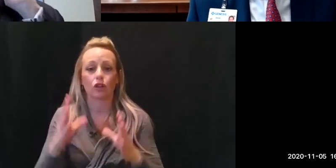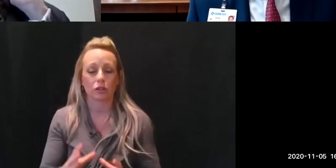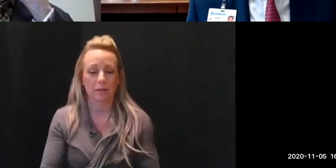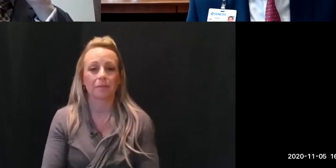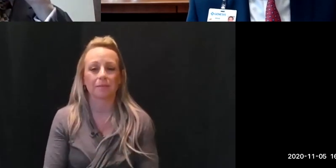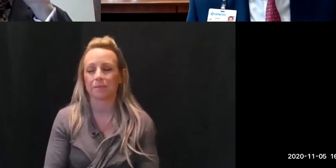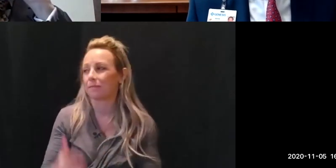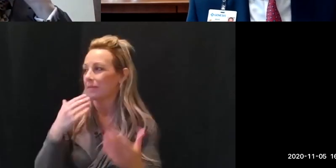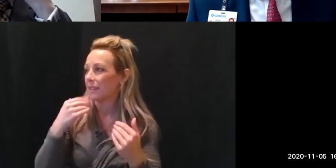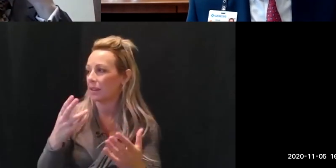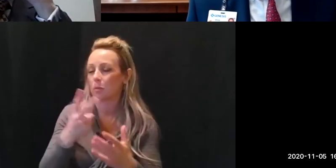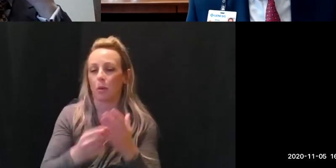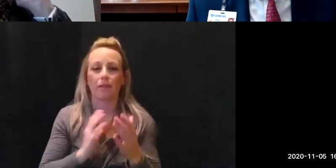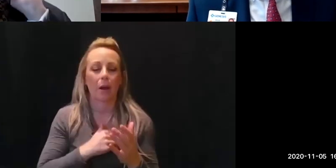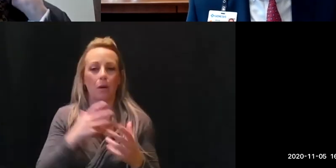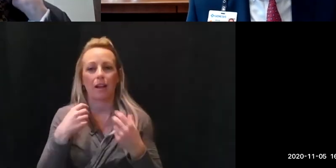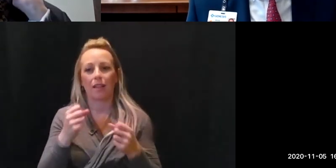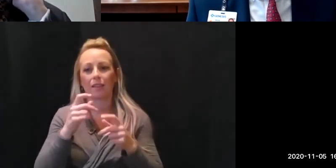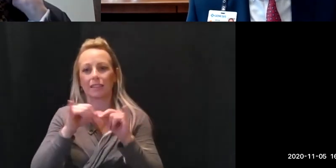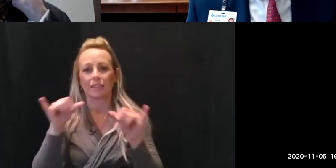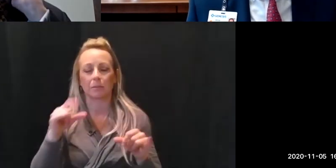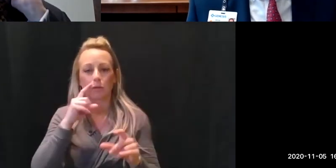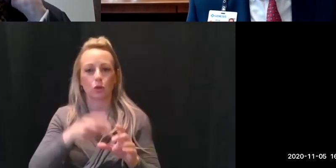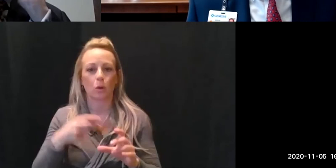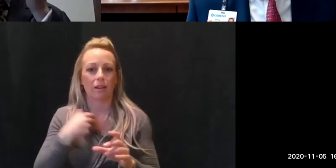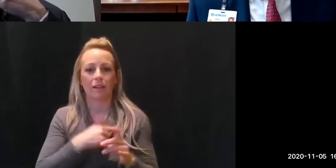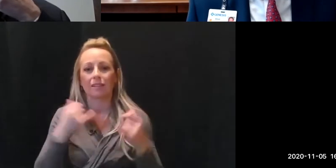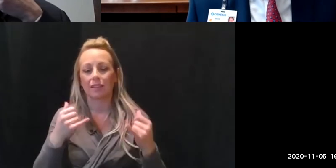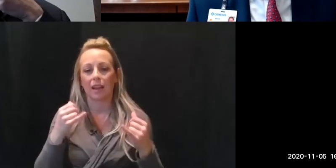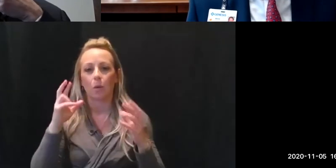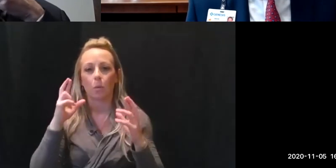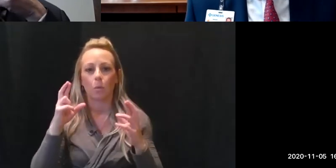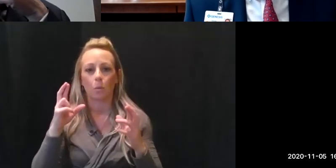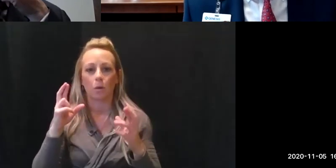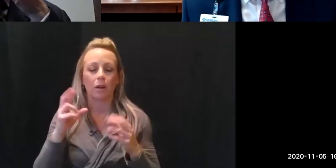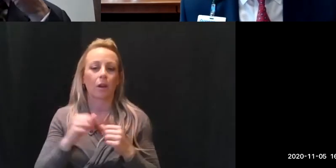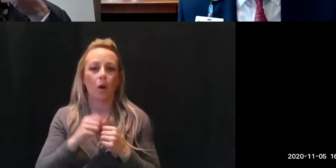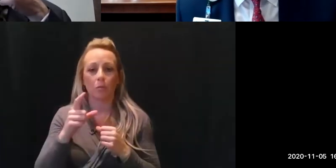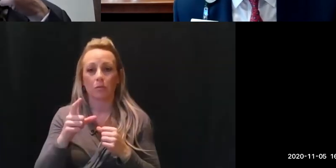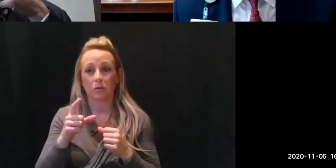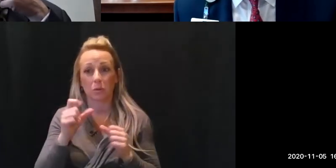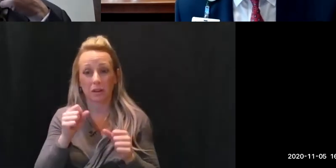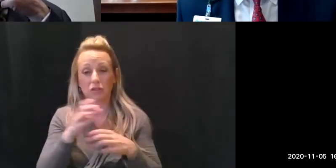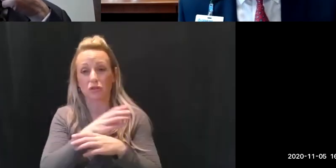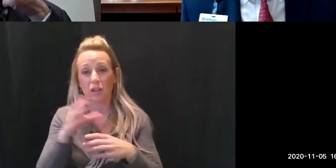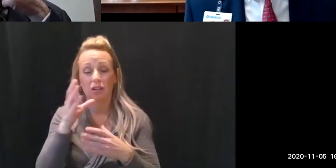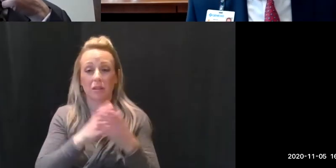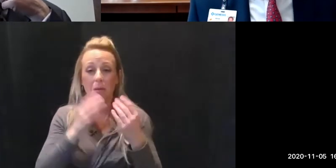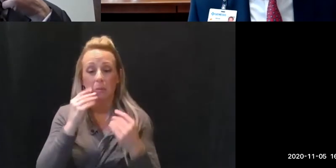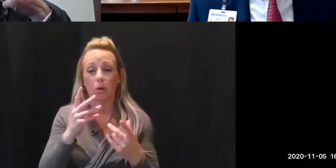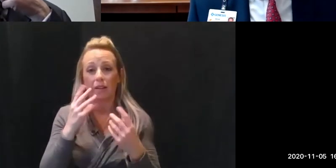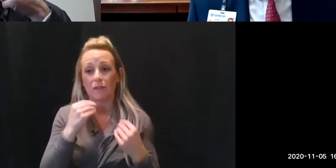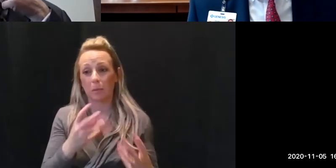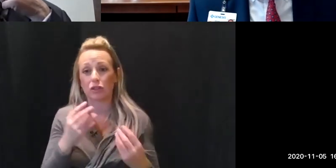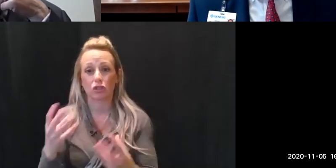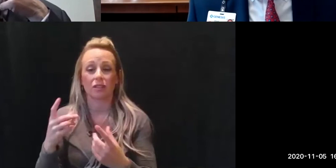Thank you to both of our health systems for joining us today. And we hope this platform helps you to share some of these important messages about what our community needs to do. Thank you to